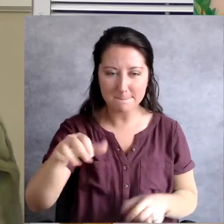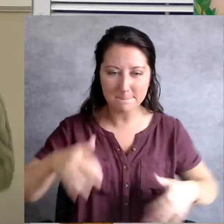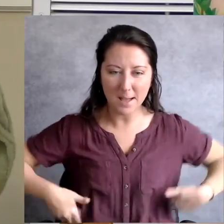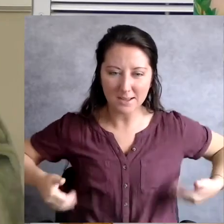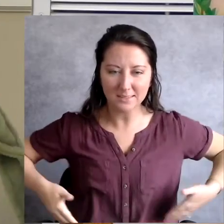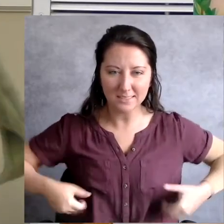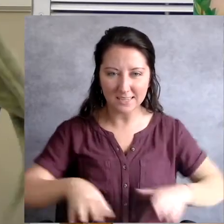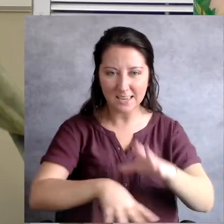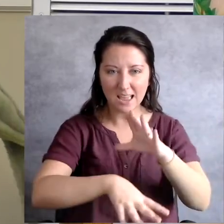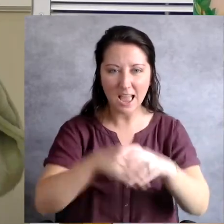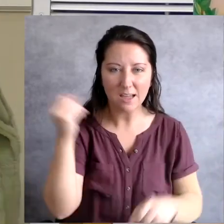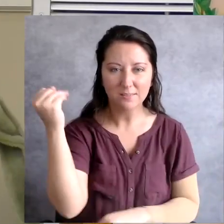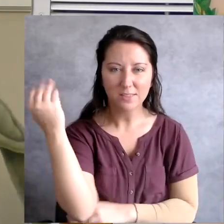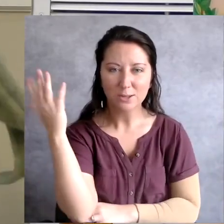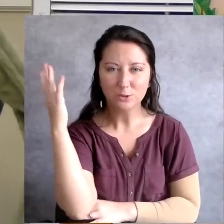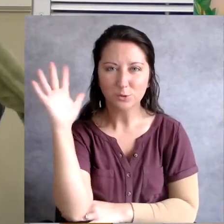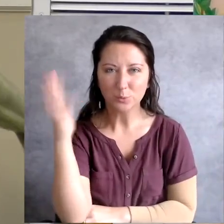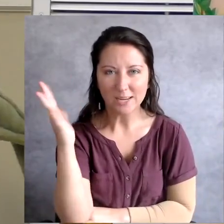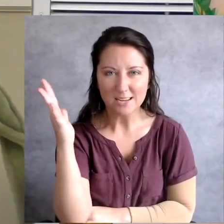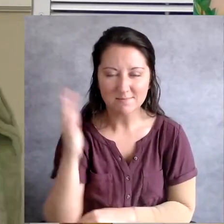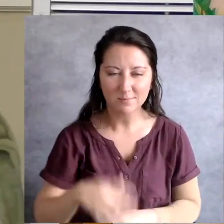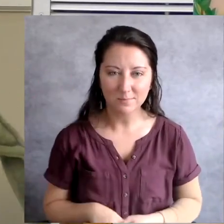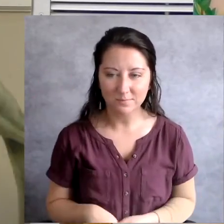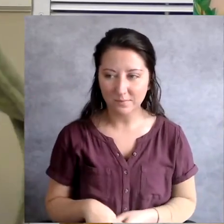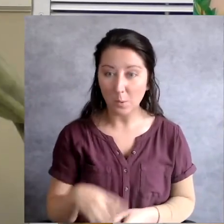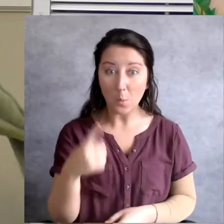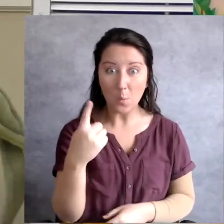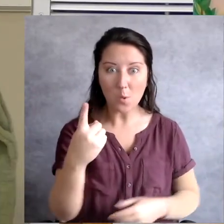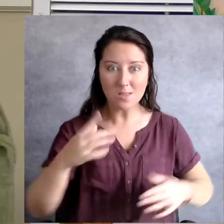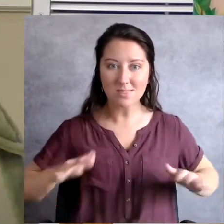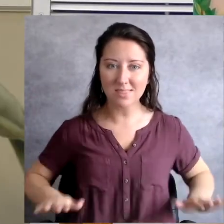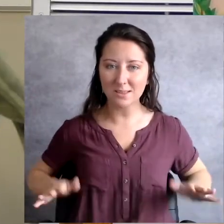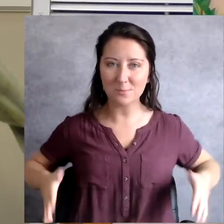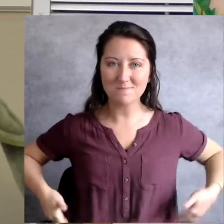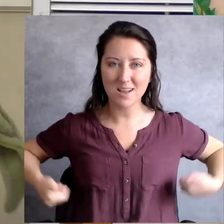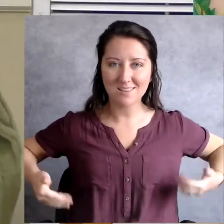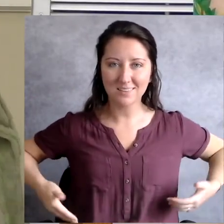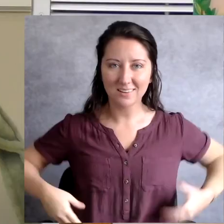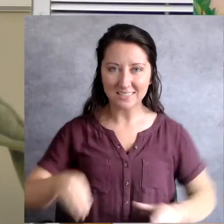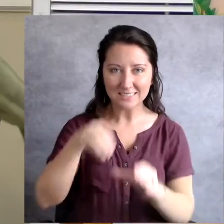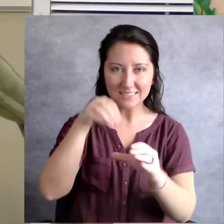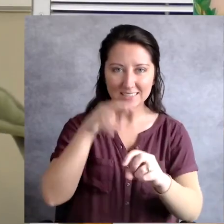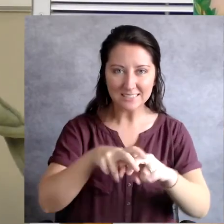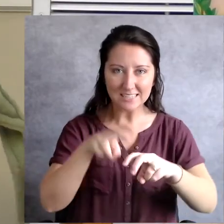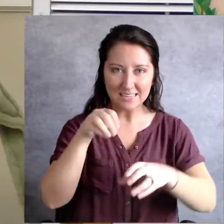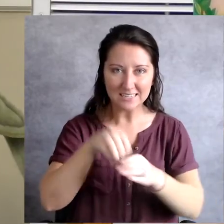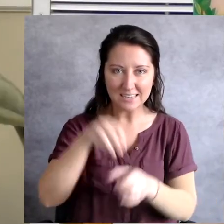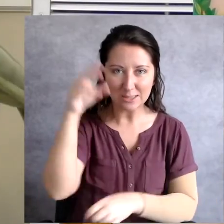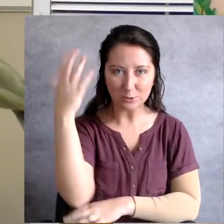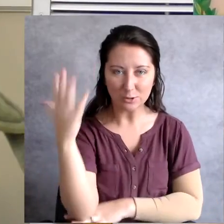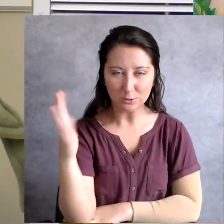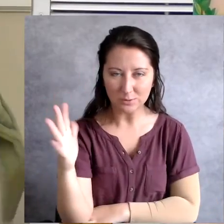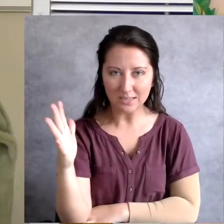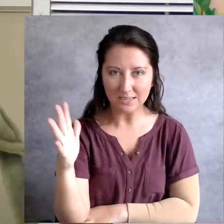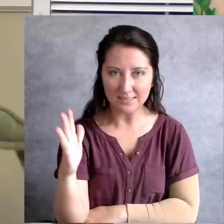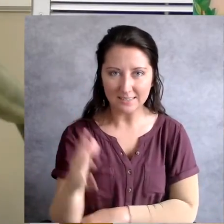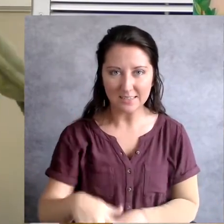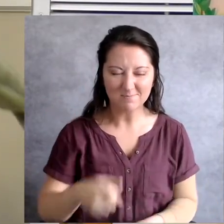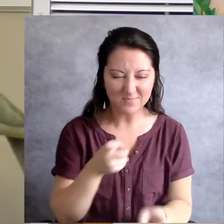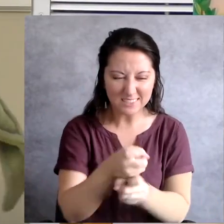that monkey out of the tree. One little monkey sitting in the